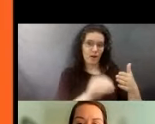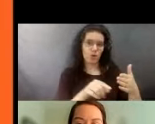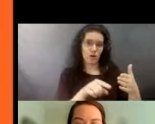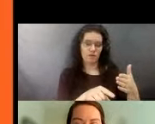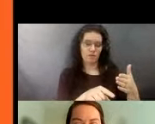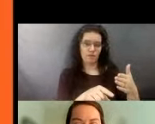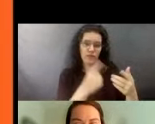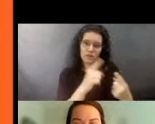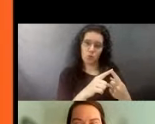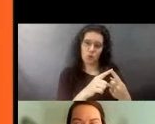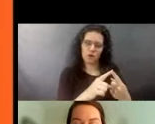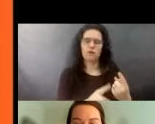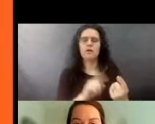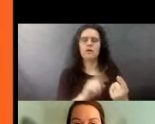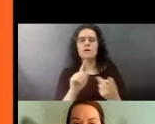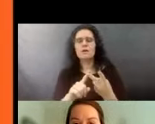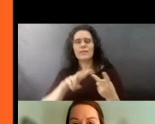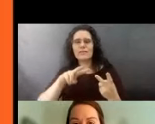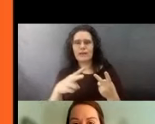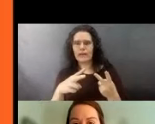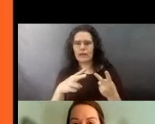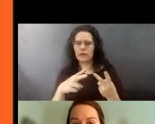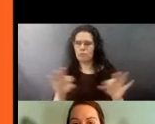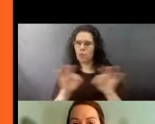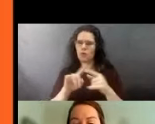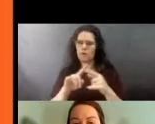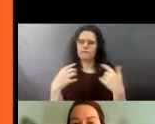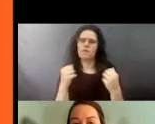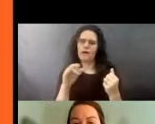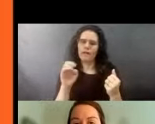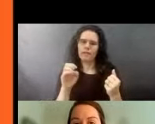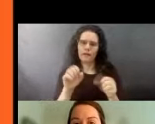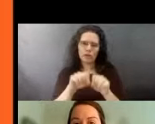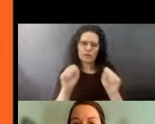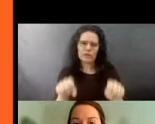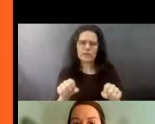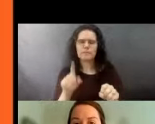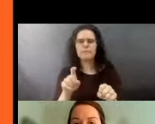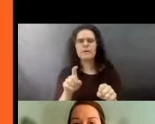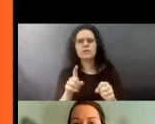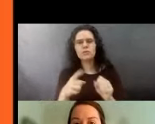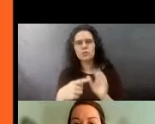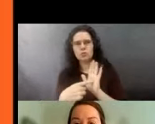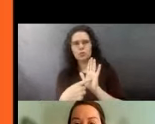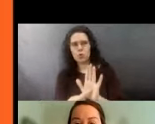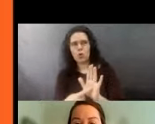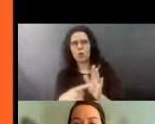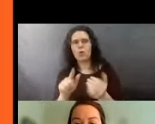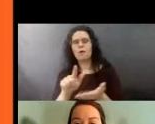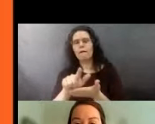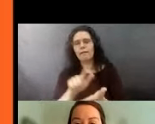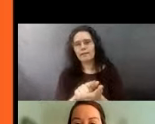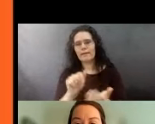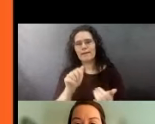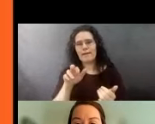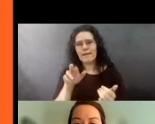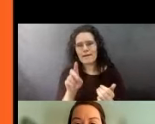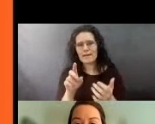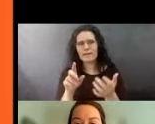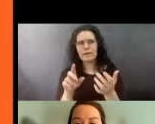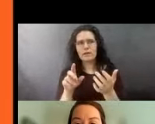definitely a priority to healthcare systems, is to be able to show that the legal aid services address social determinants of